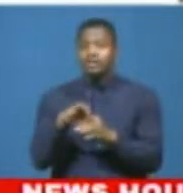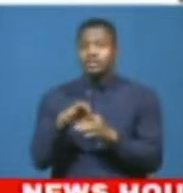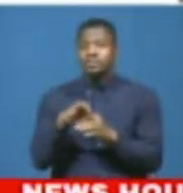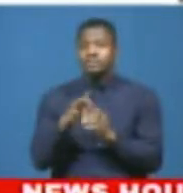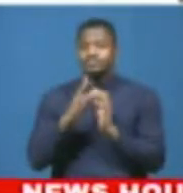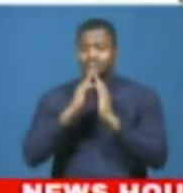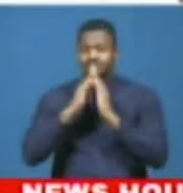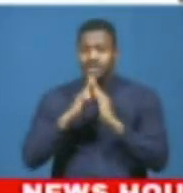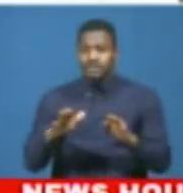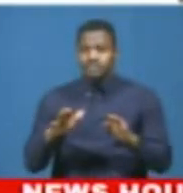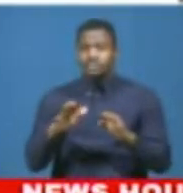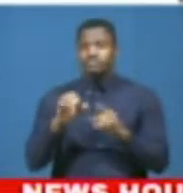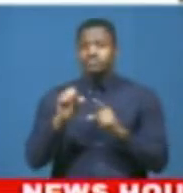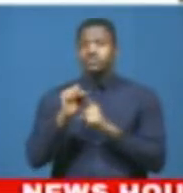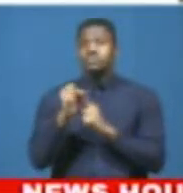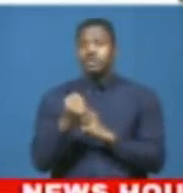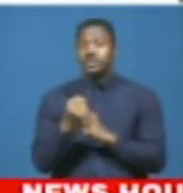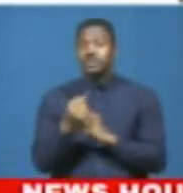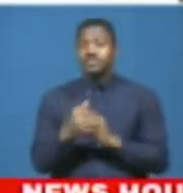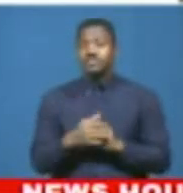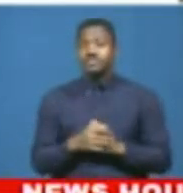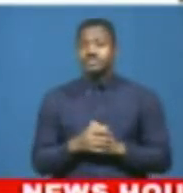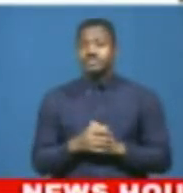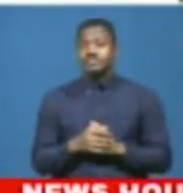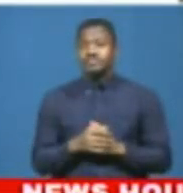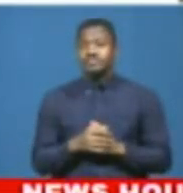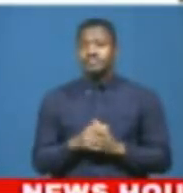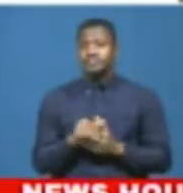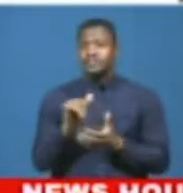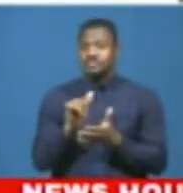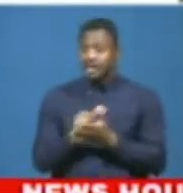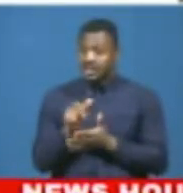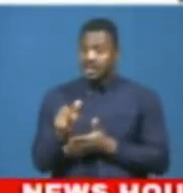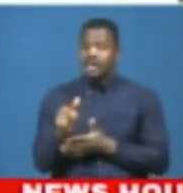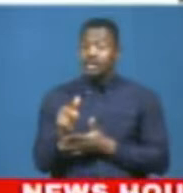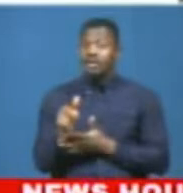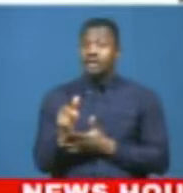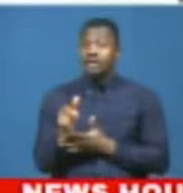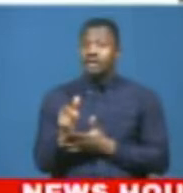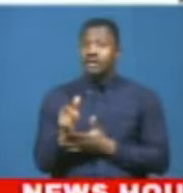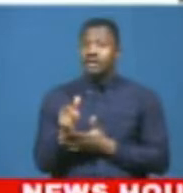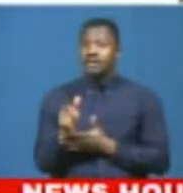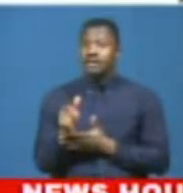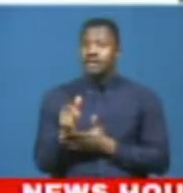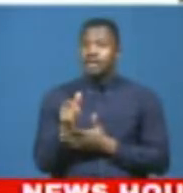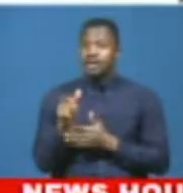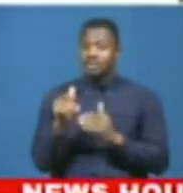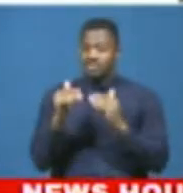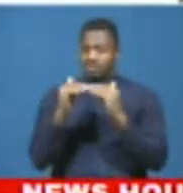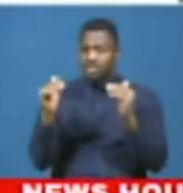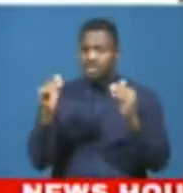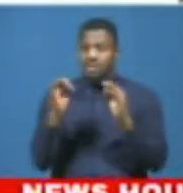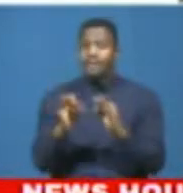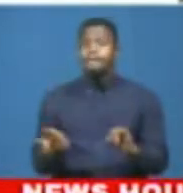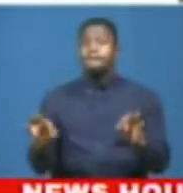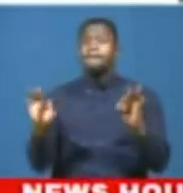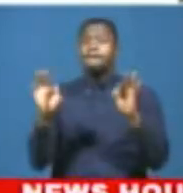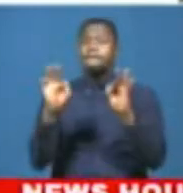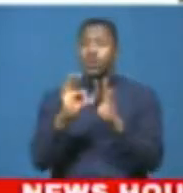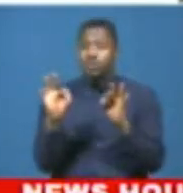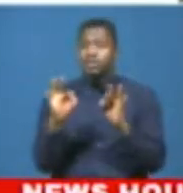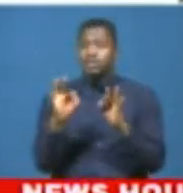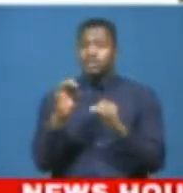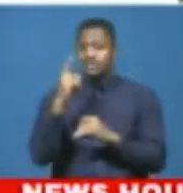peaceful society. That notwithstanding, it is equally important for